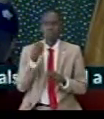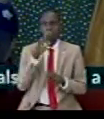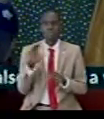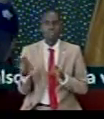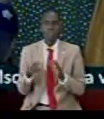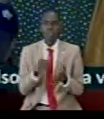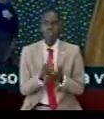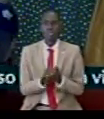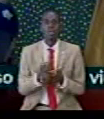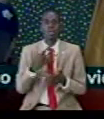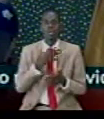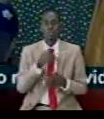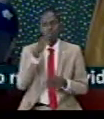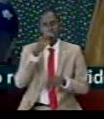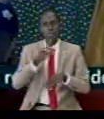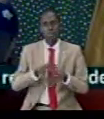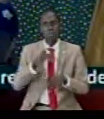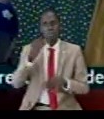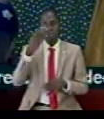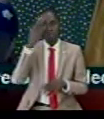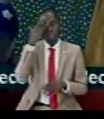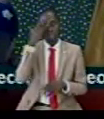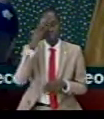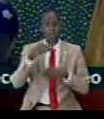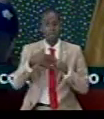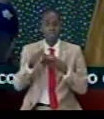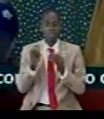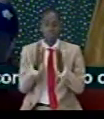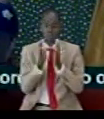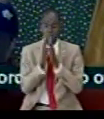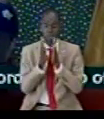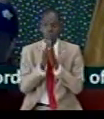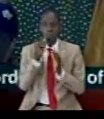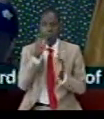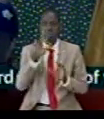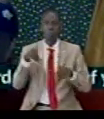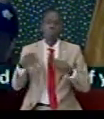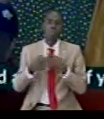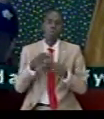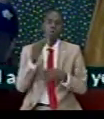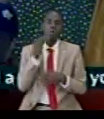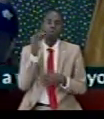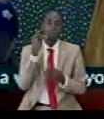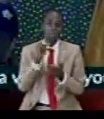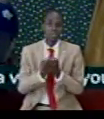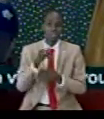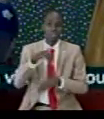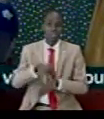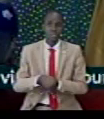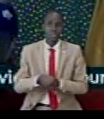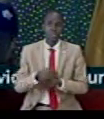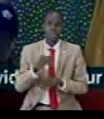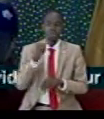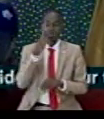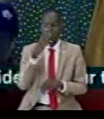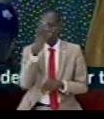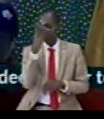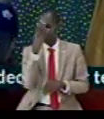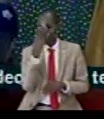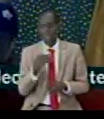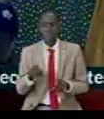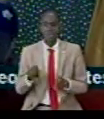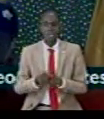on my forehead. After the prayer, I went home, and that night, I sleep like a baby,